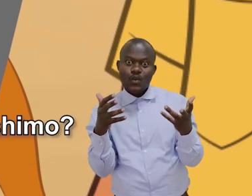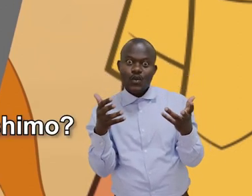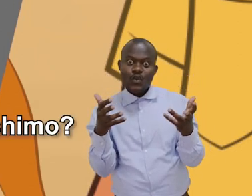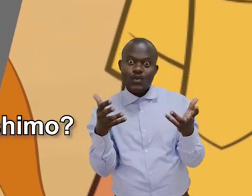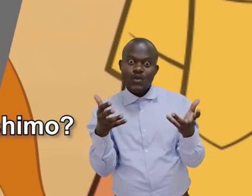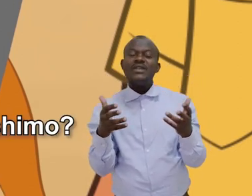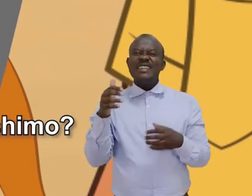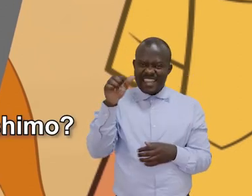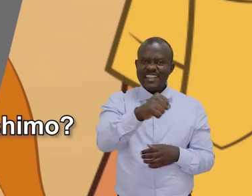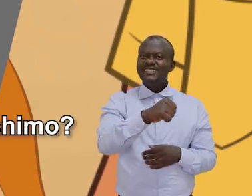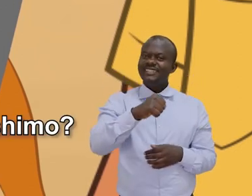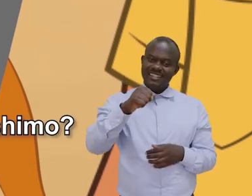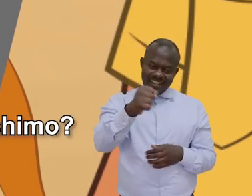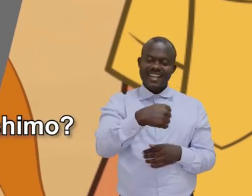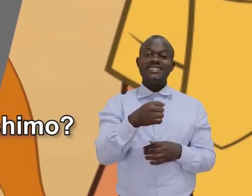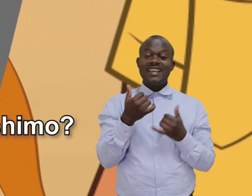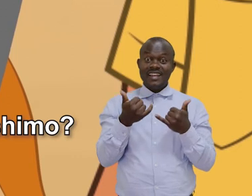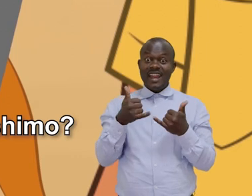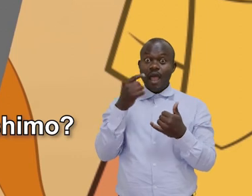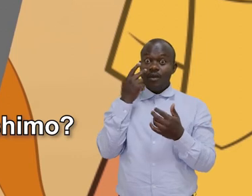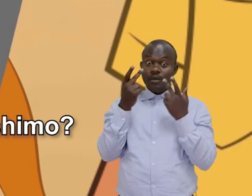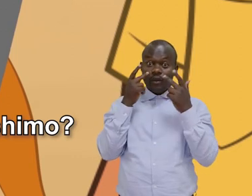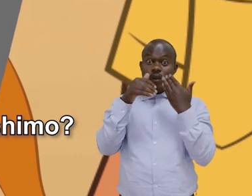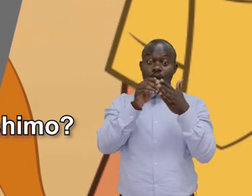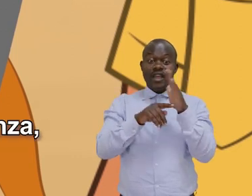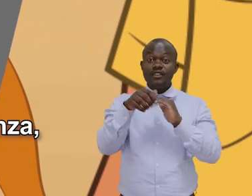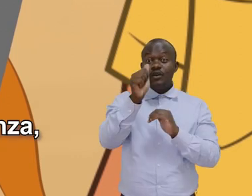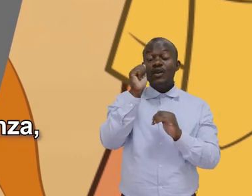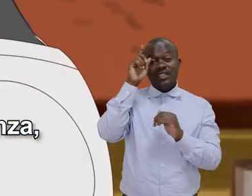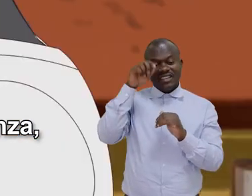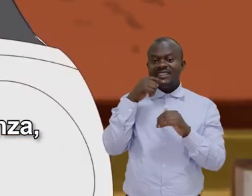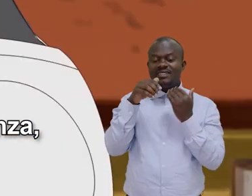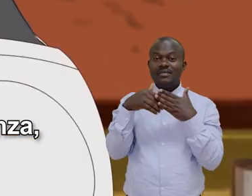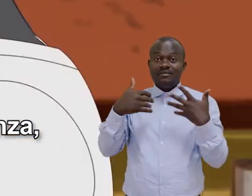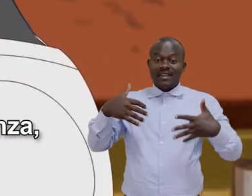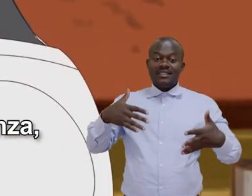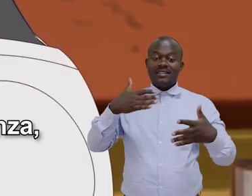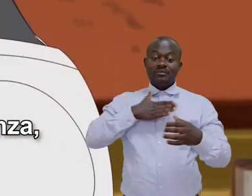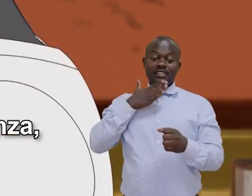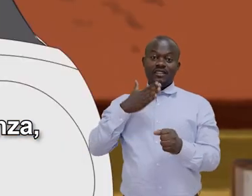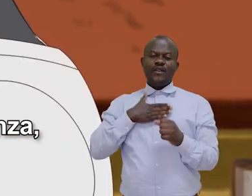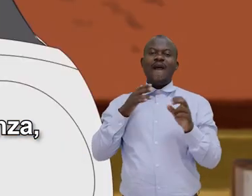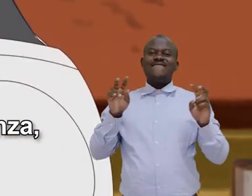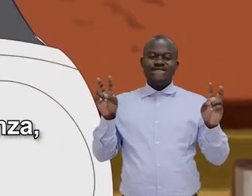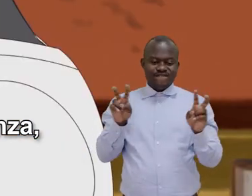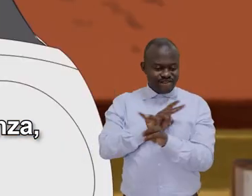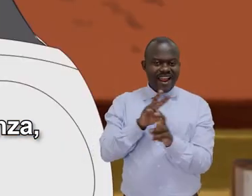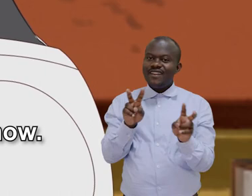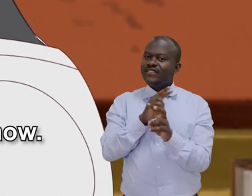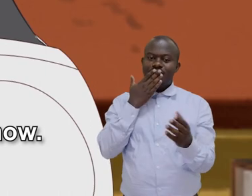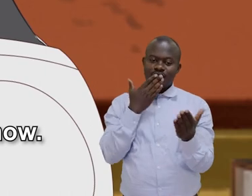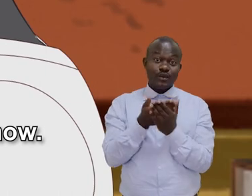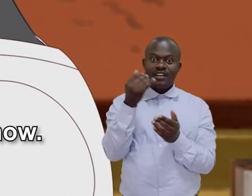Yes! Now look! What do you think, Mr. Dishimo? You are very good at drawing, Ganza.